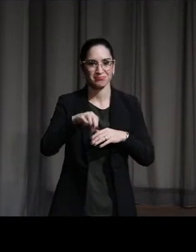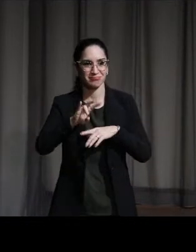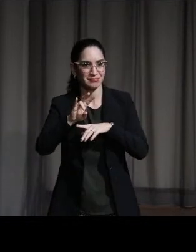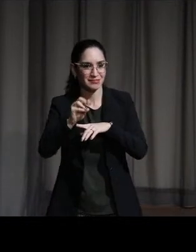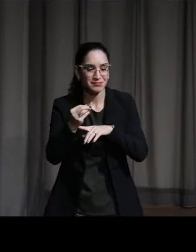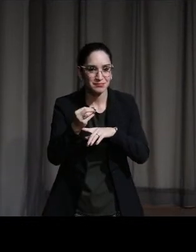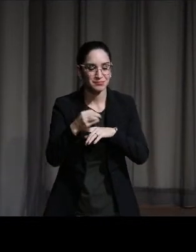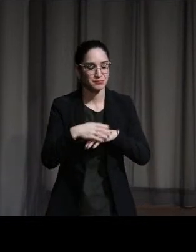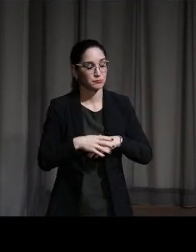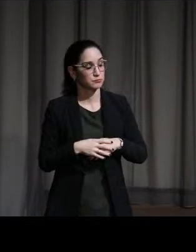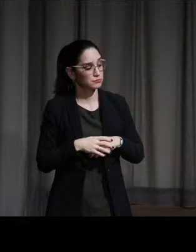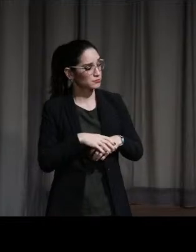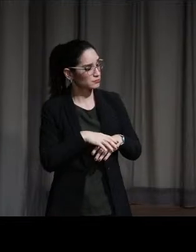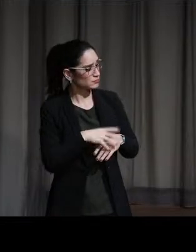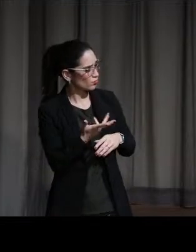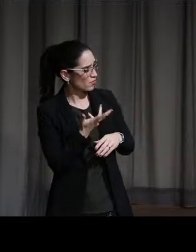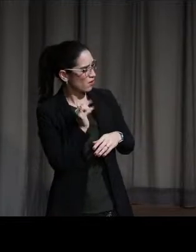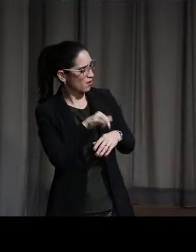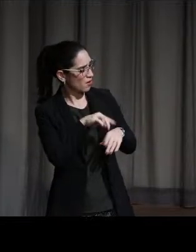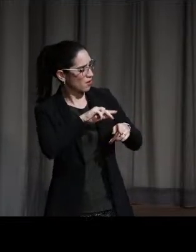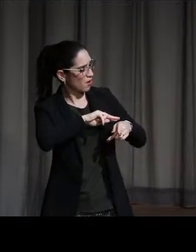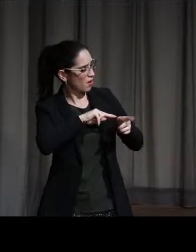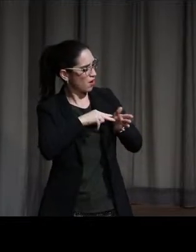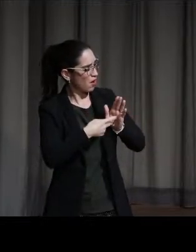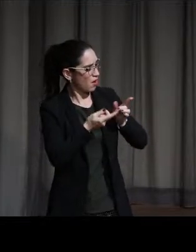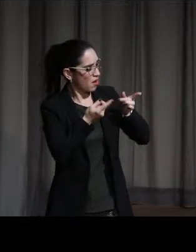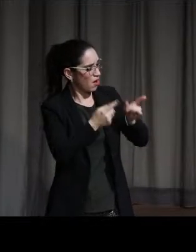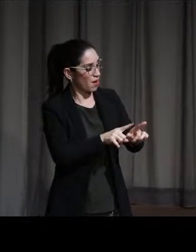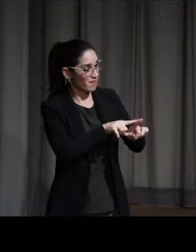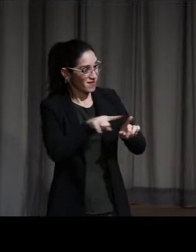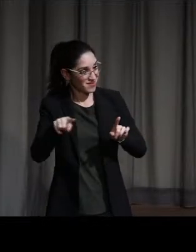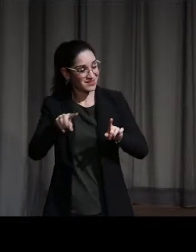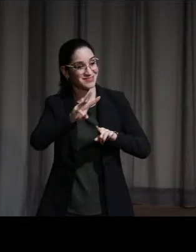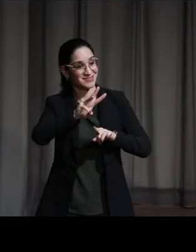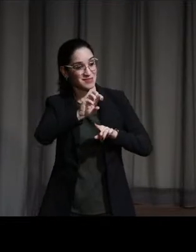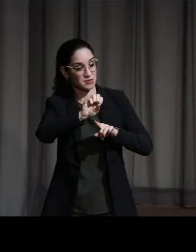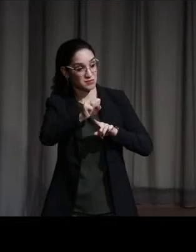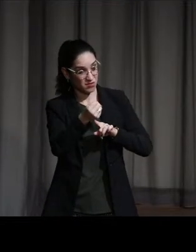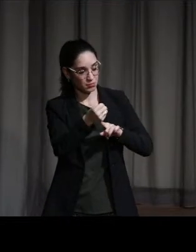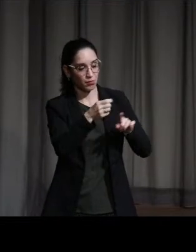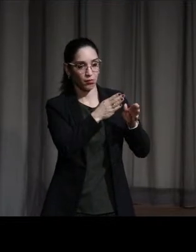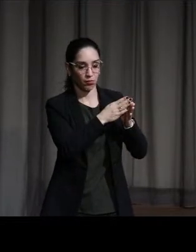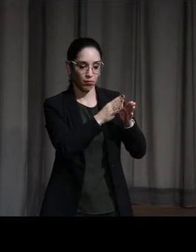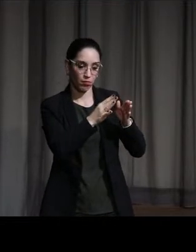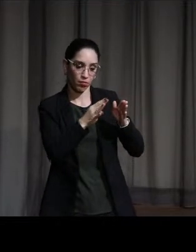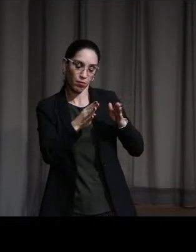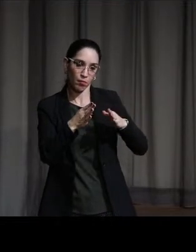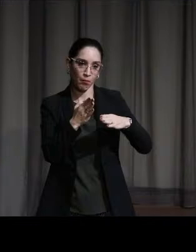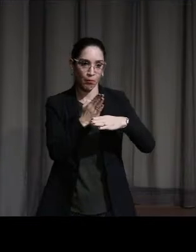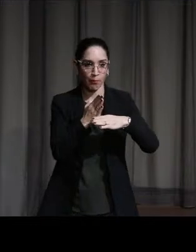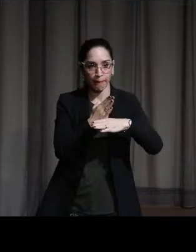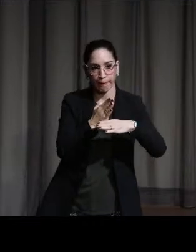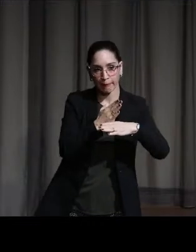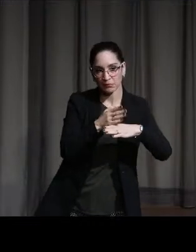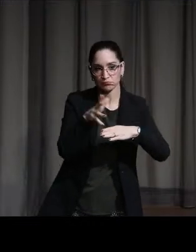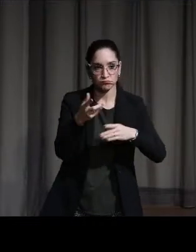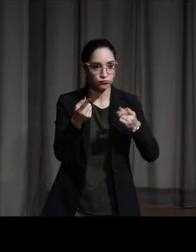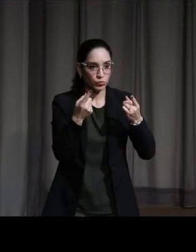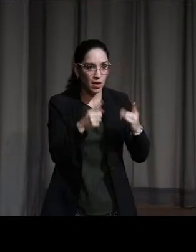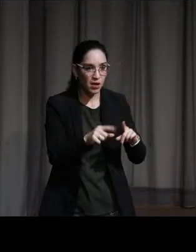about the development in the 60s, so what is happening mid-60s? Can you tease that out for us around between 1965